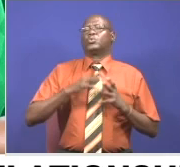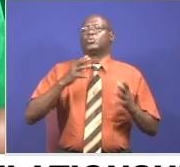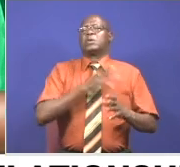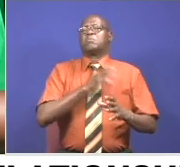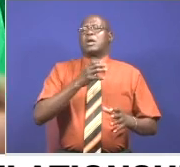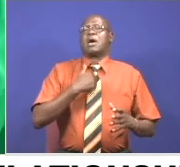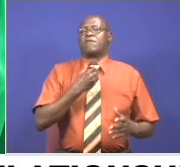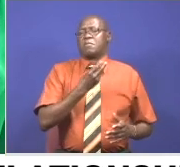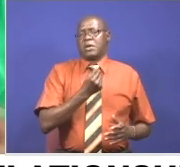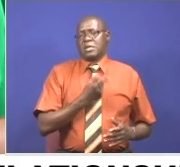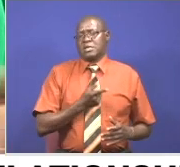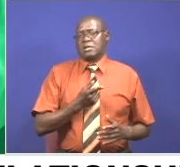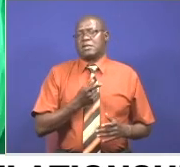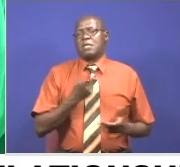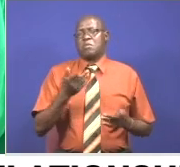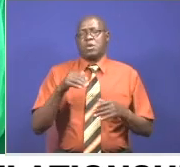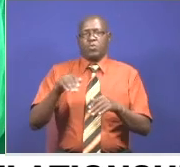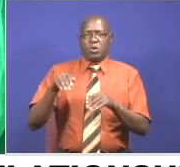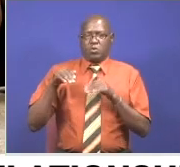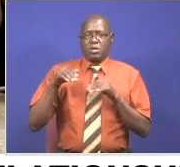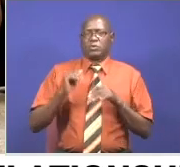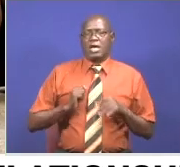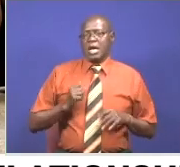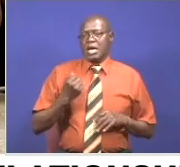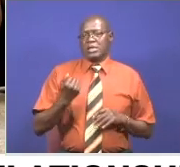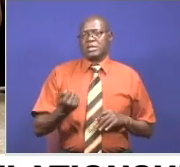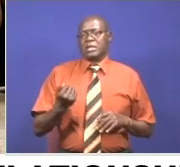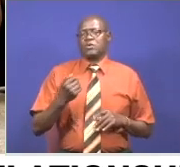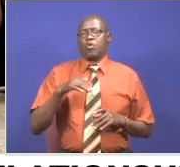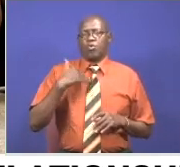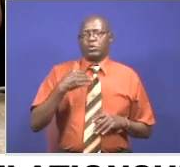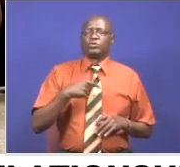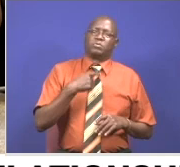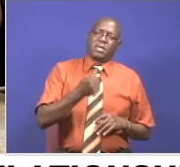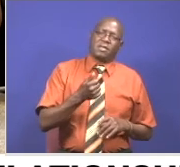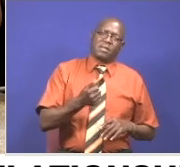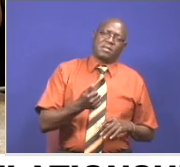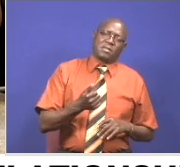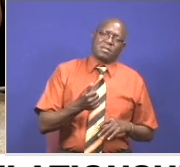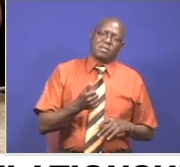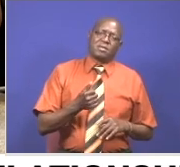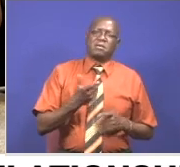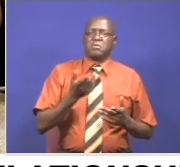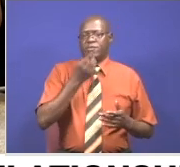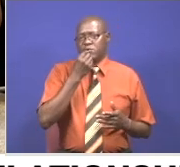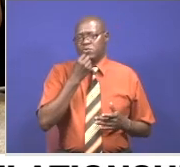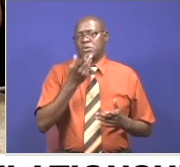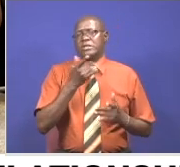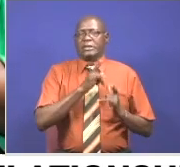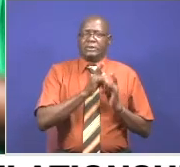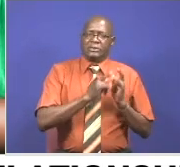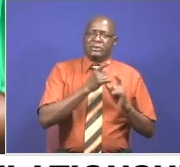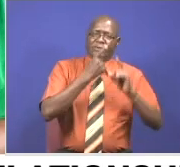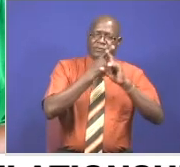so I will also be waiting for the girl child always to be paying maybe for the meals and all the dates. So it should